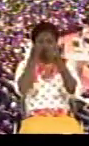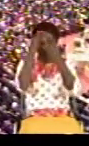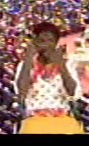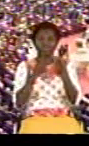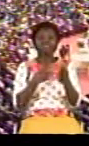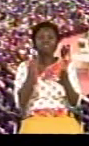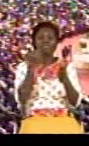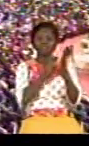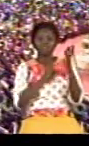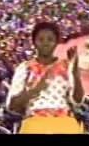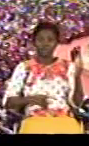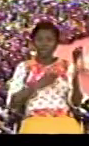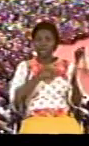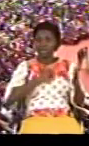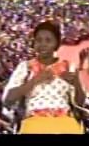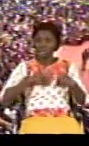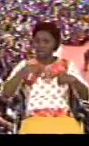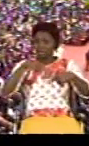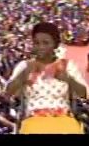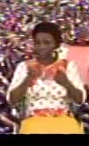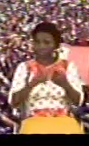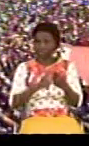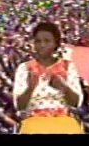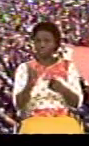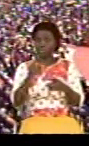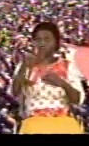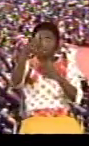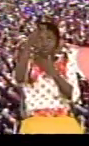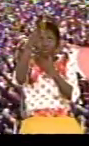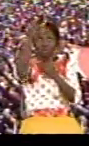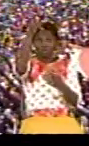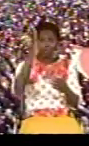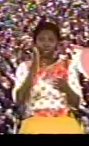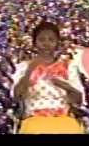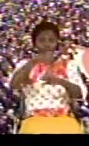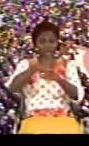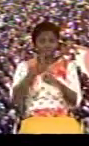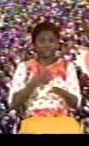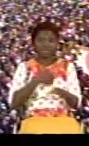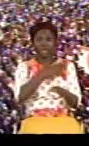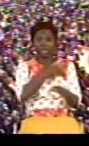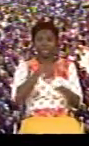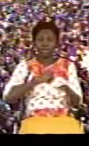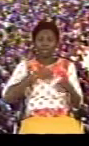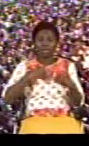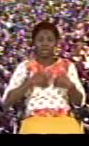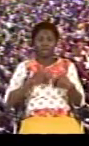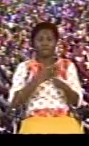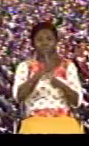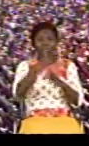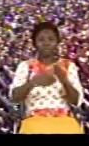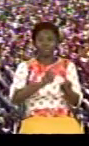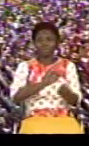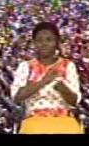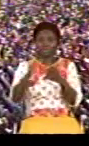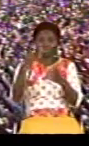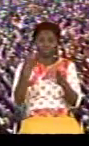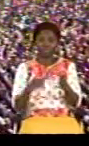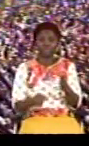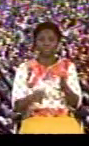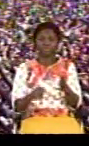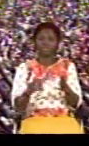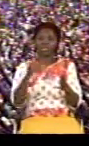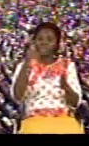me, and I brought Agag, the king of Amalek, and I've utterly destroyed the Amalekites. But